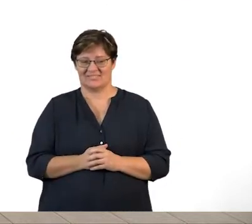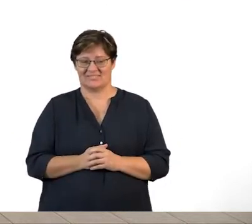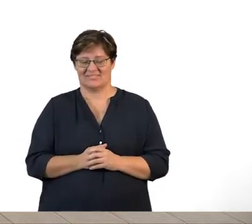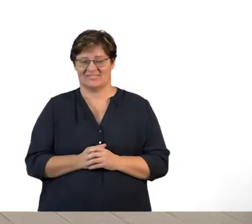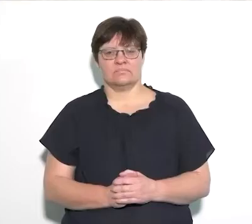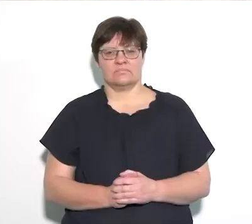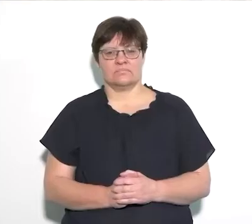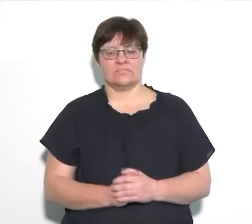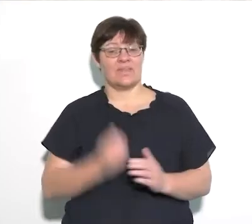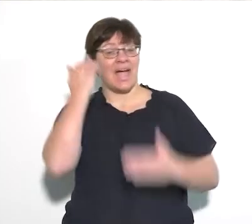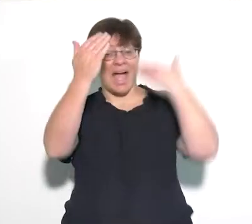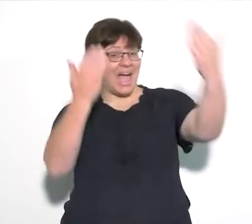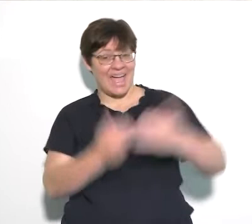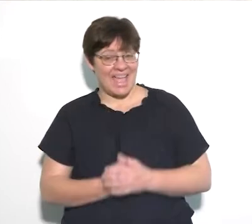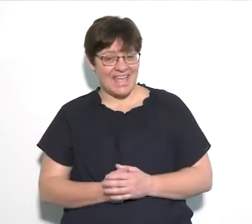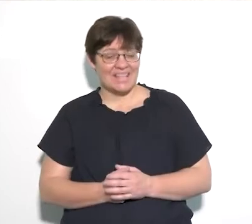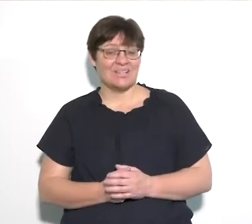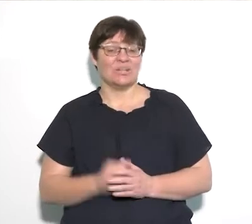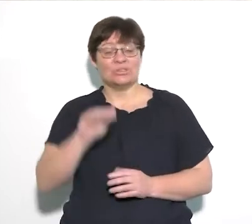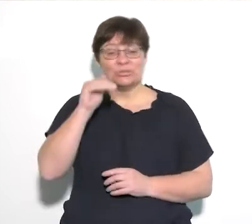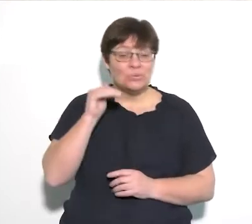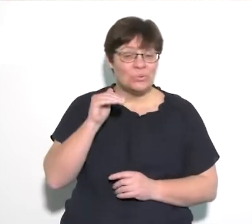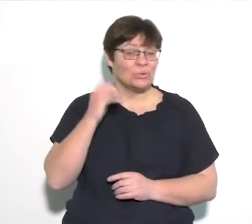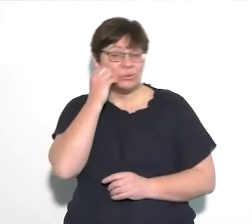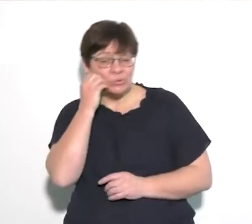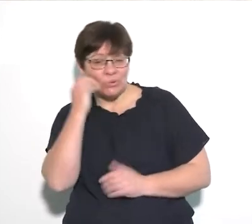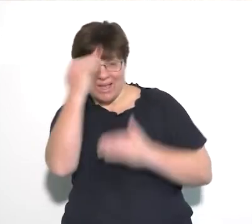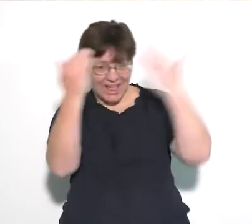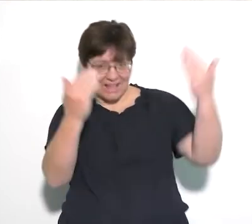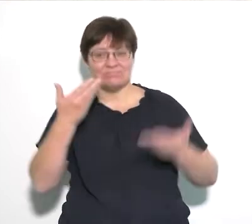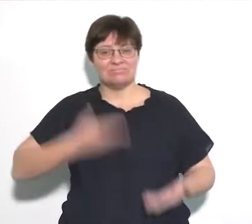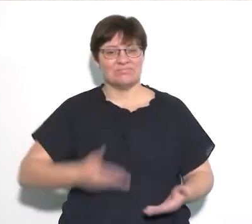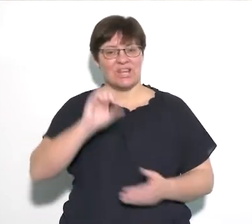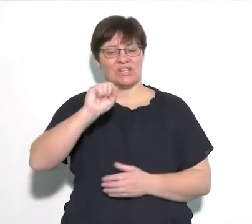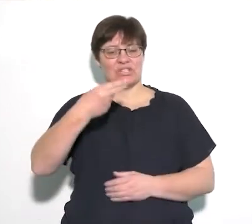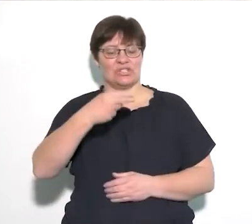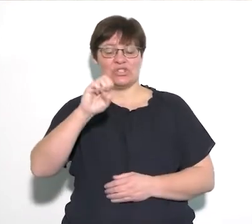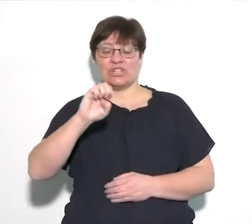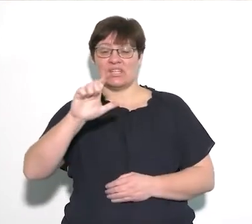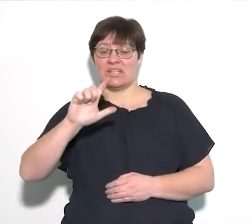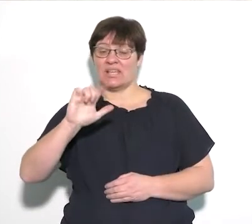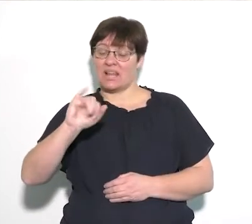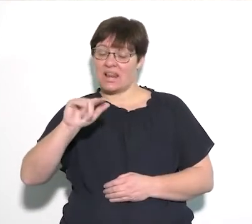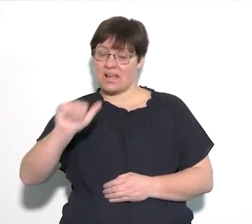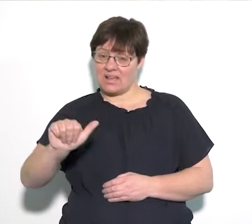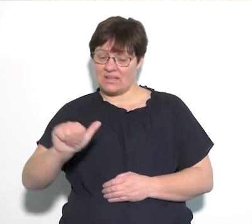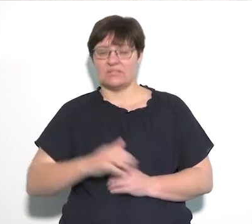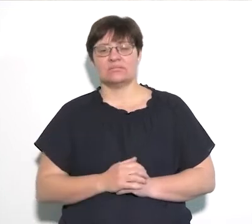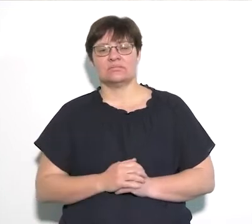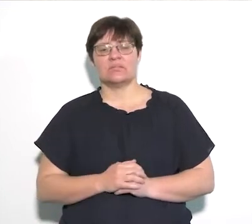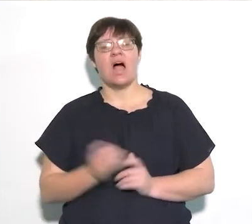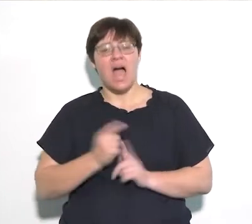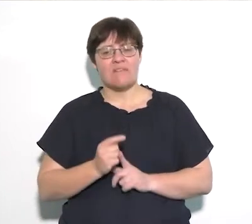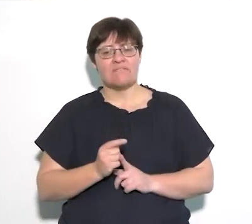fun. Hi, Sanibonani, Dumelang. I'm Sheila Werner. The item I'm making is a set